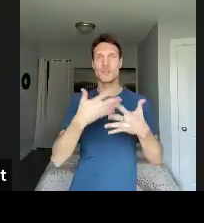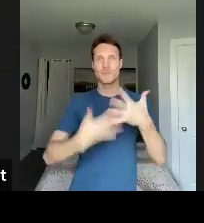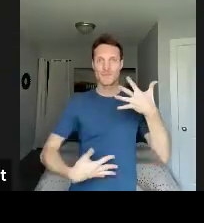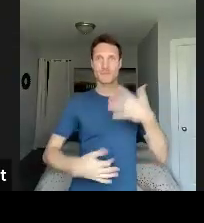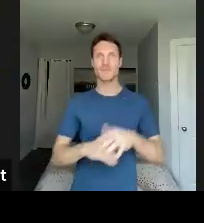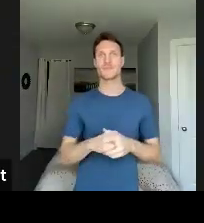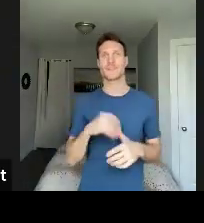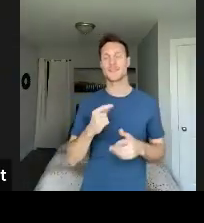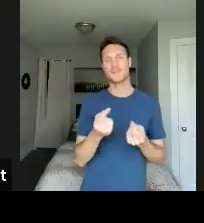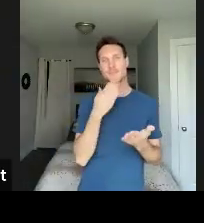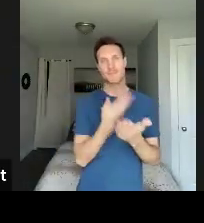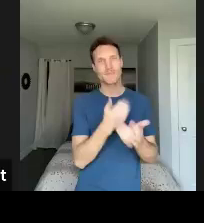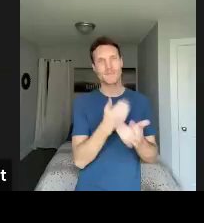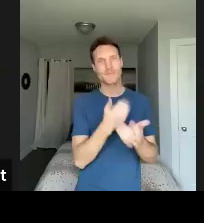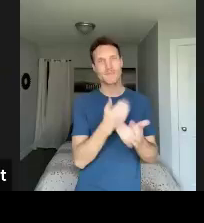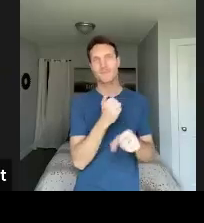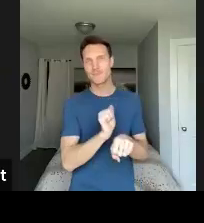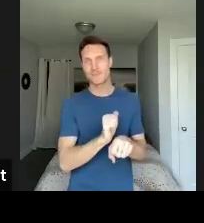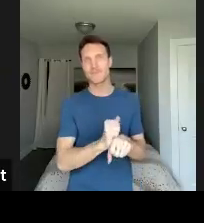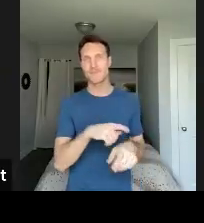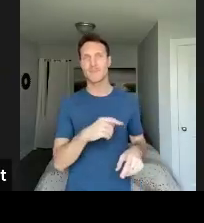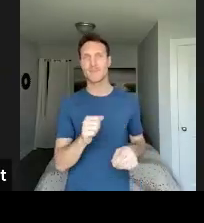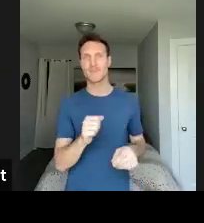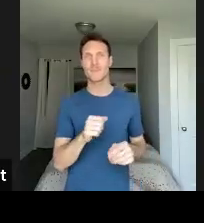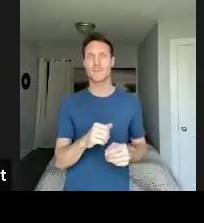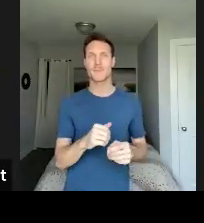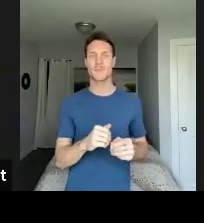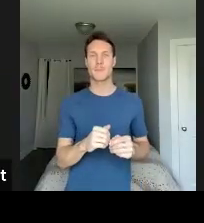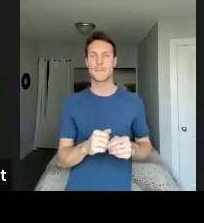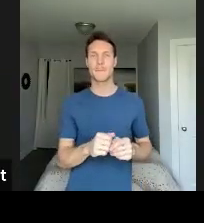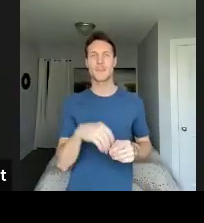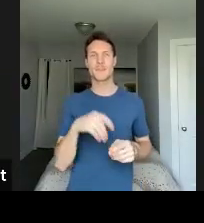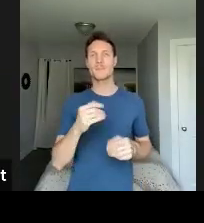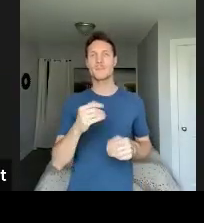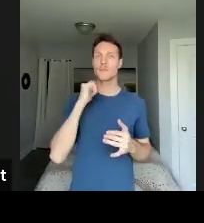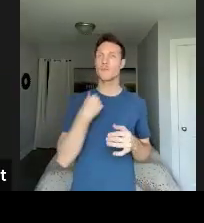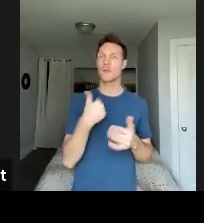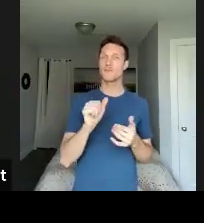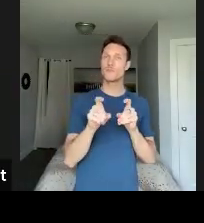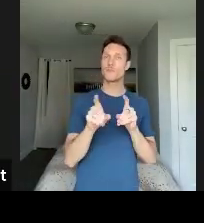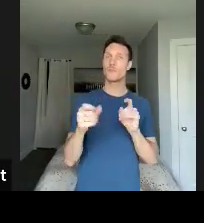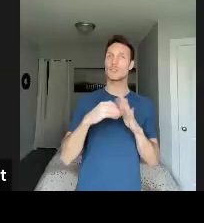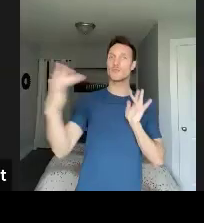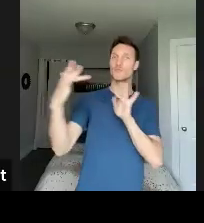So if you have any questions, please feel free to reach out to him in regards to the listserv.